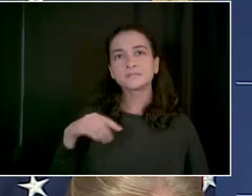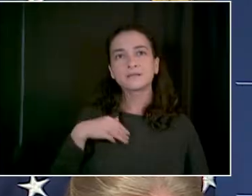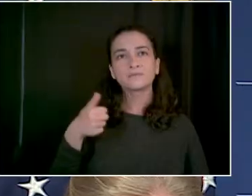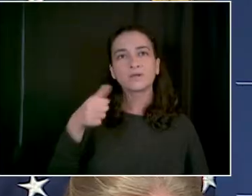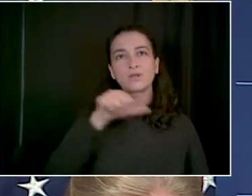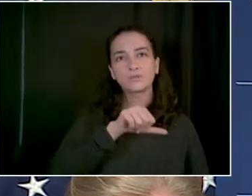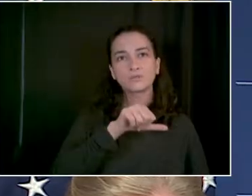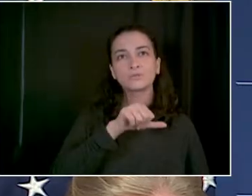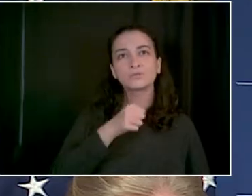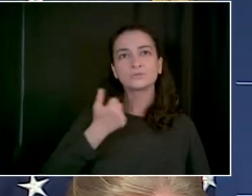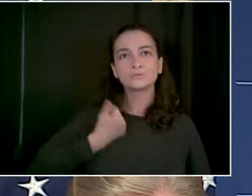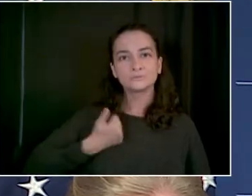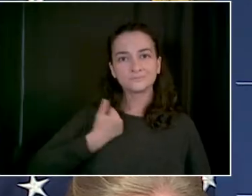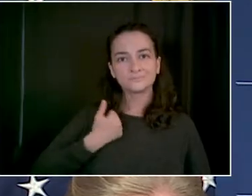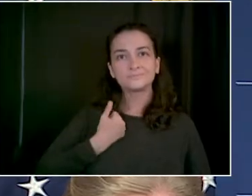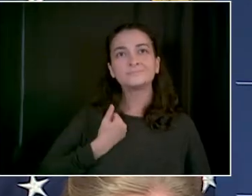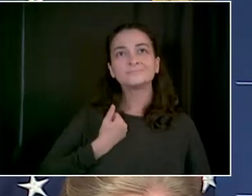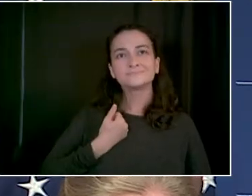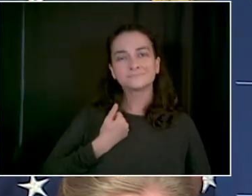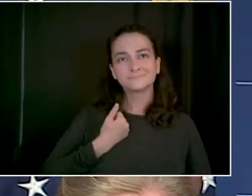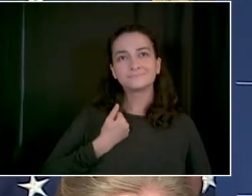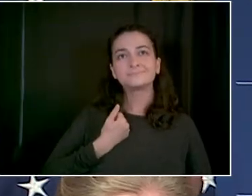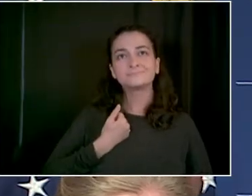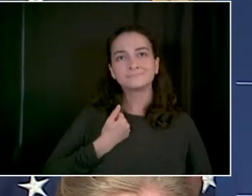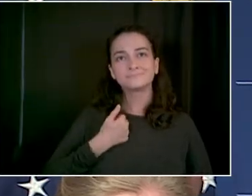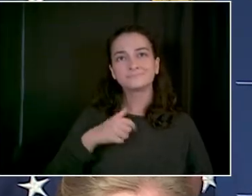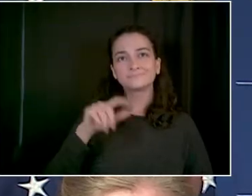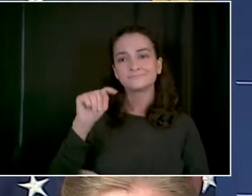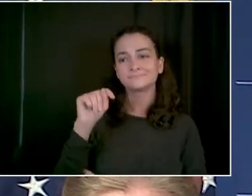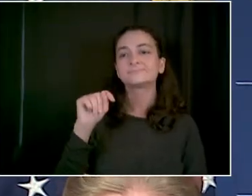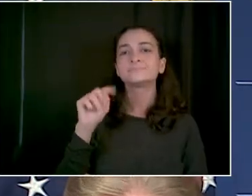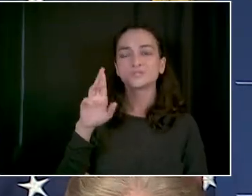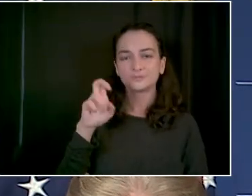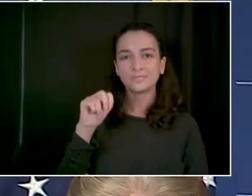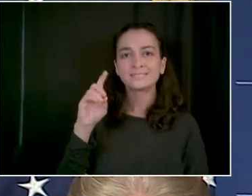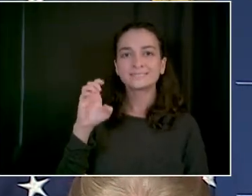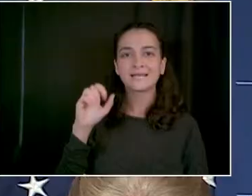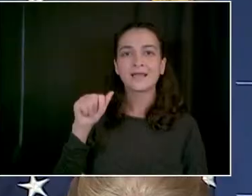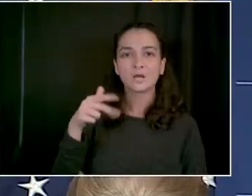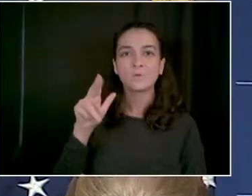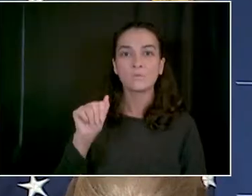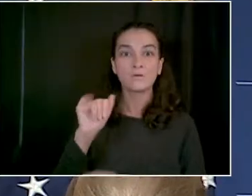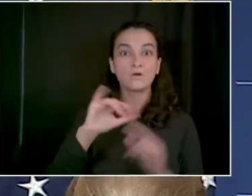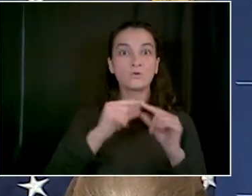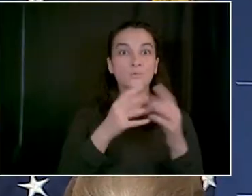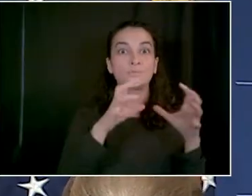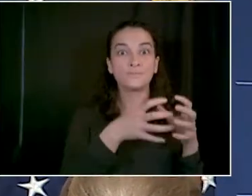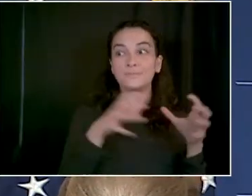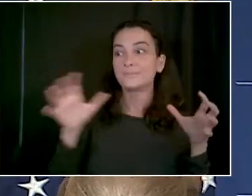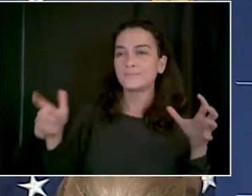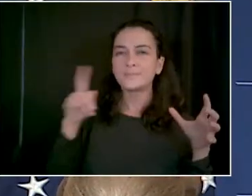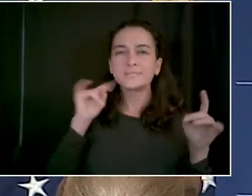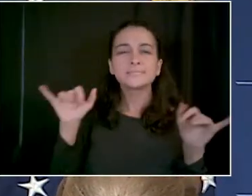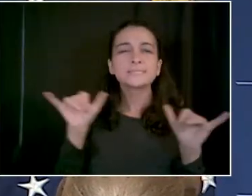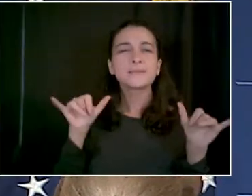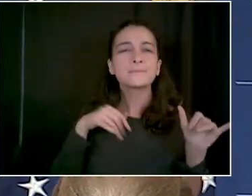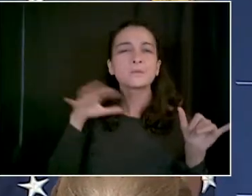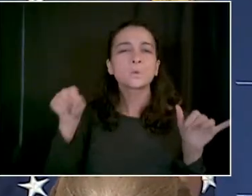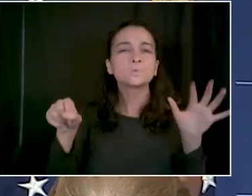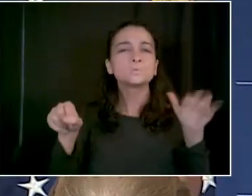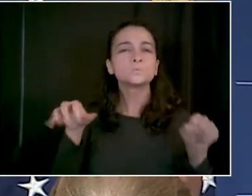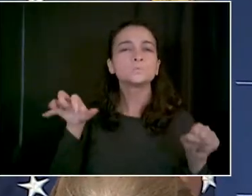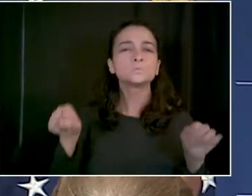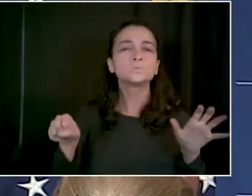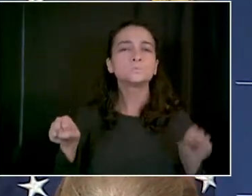embedded in 5 long-term cases, removed off the streets where they could do no harm. That's this year alone. That's this year alone. So